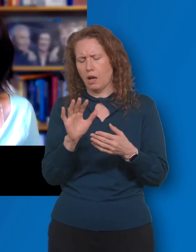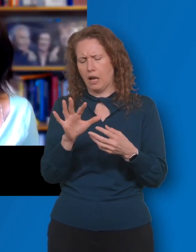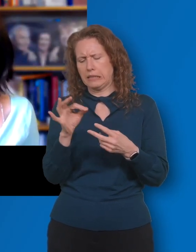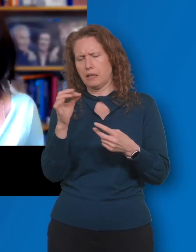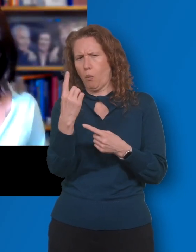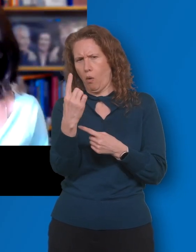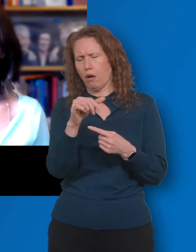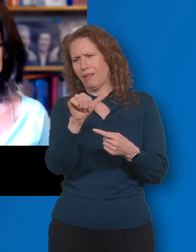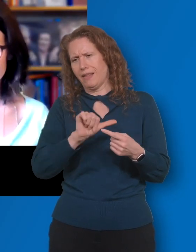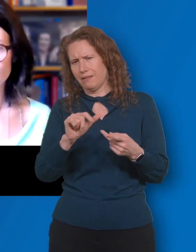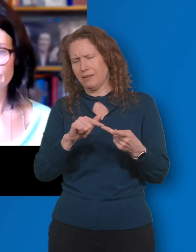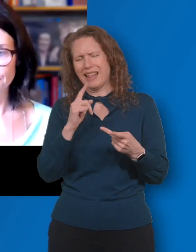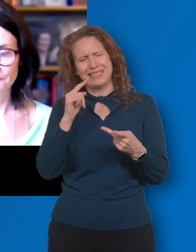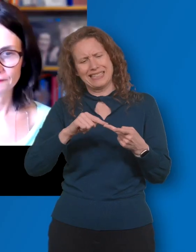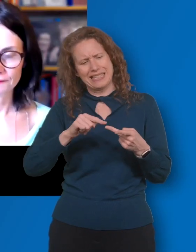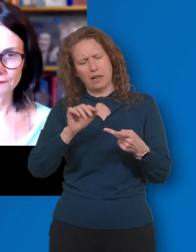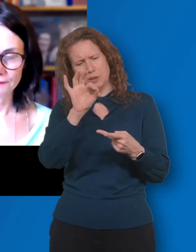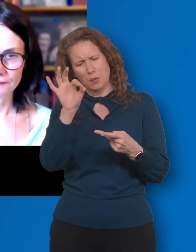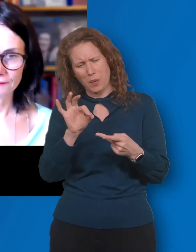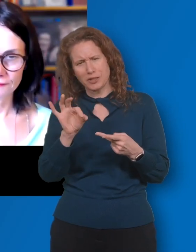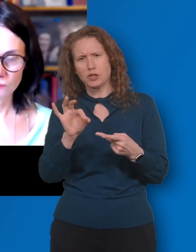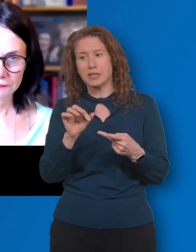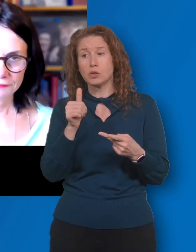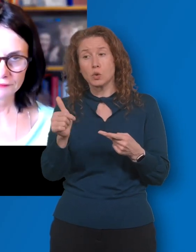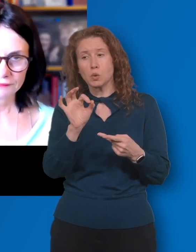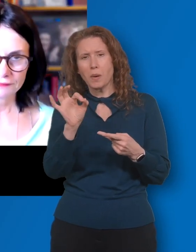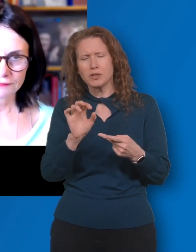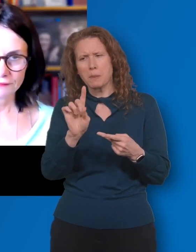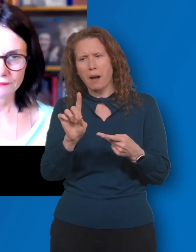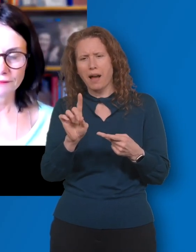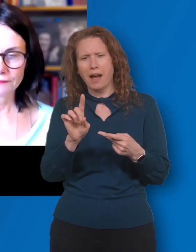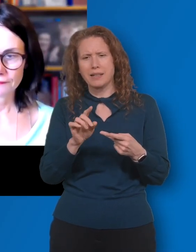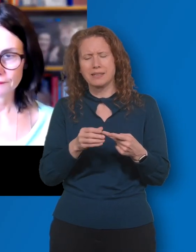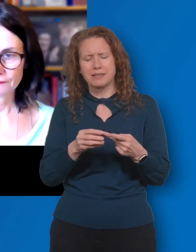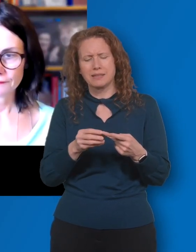I think the second question is a good question, but I don't think they go together.